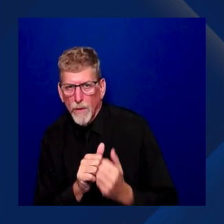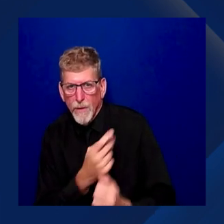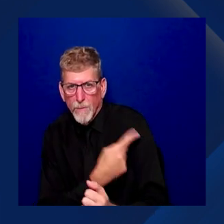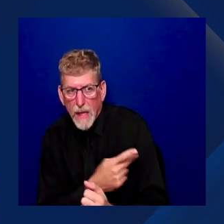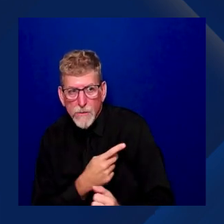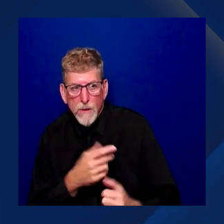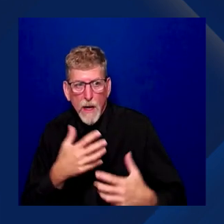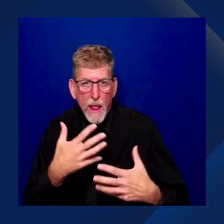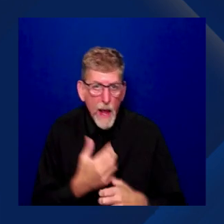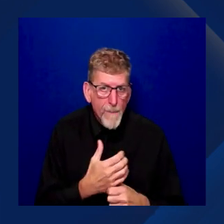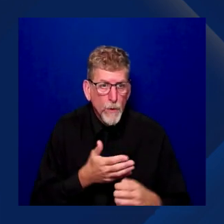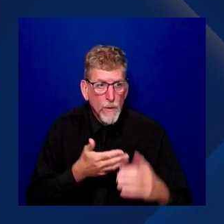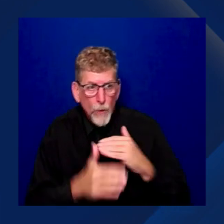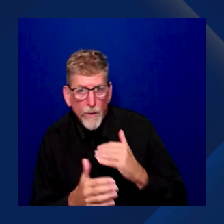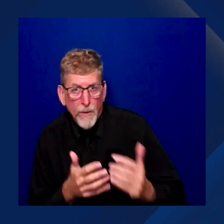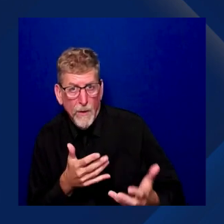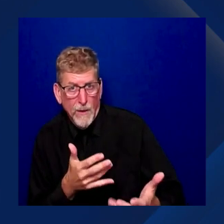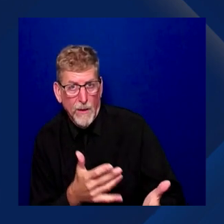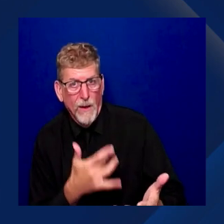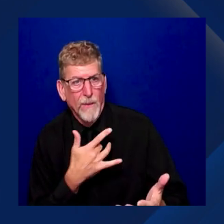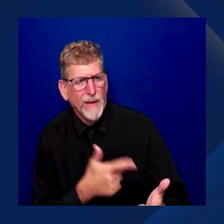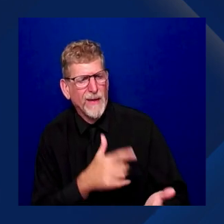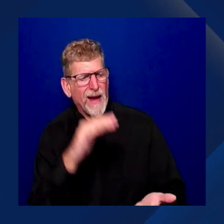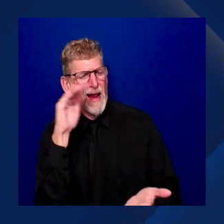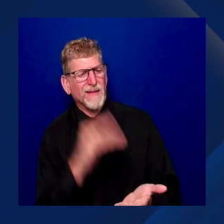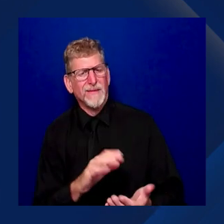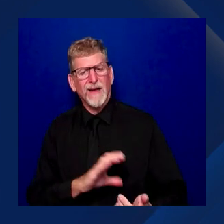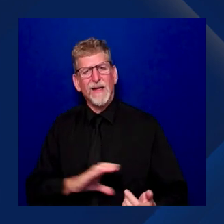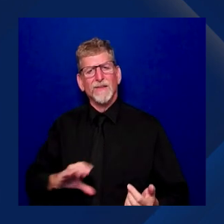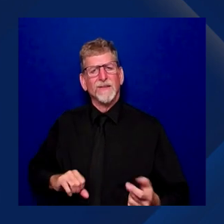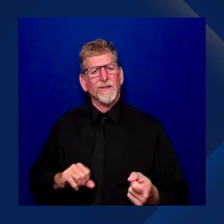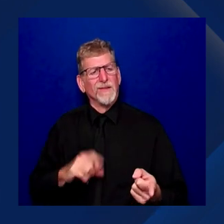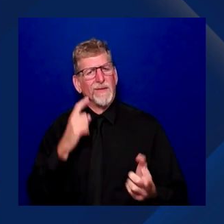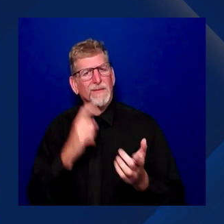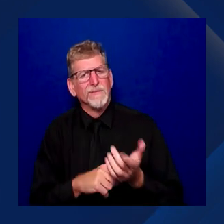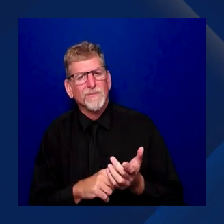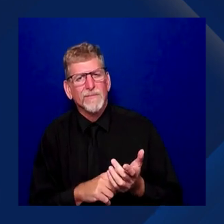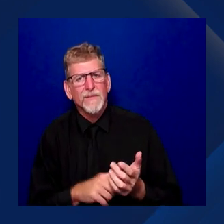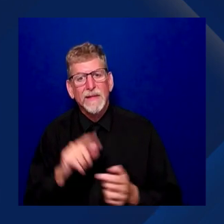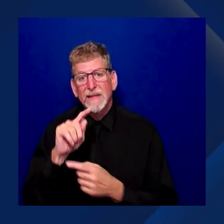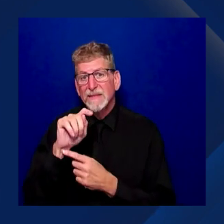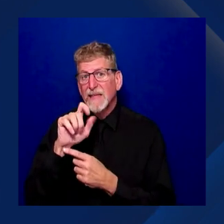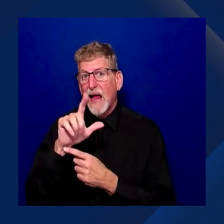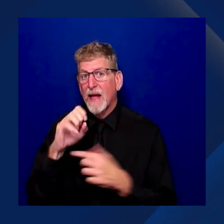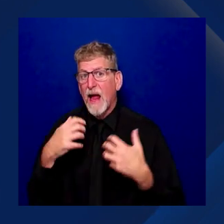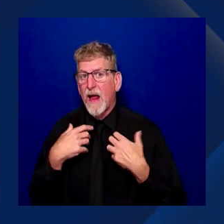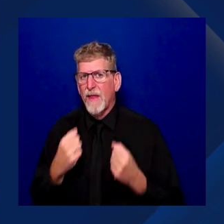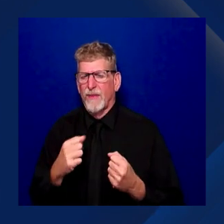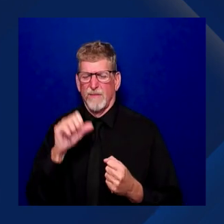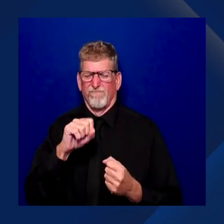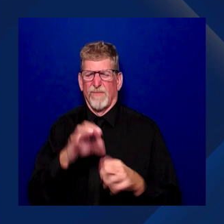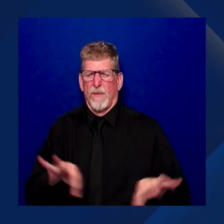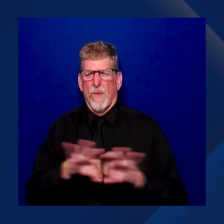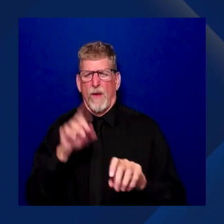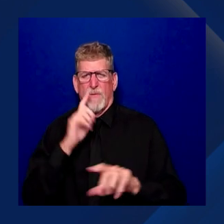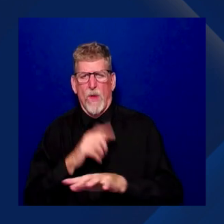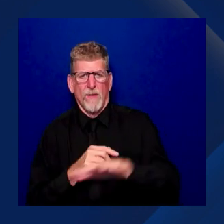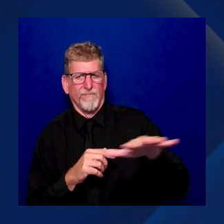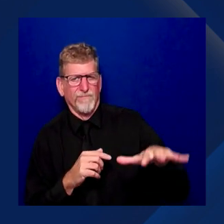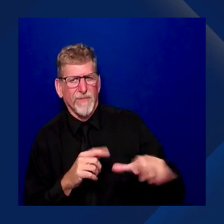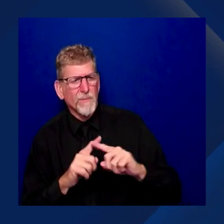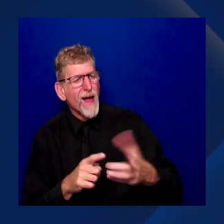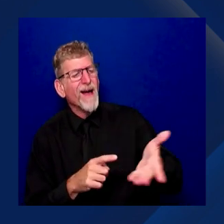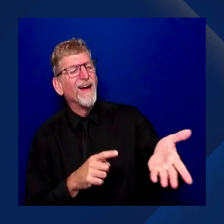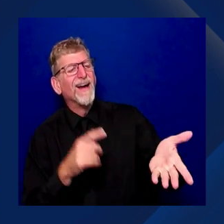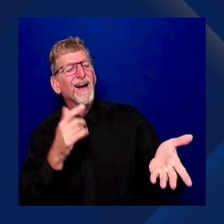vital in improving care in rural populations, but since most of my patients have no access to internet, this becomes virtually impossible. And as you